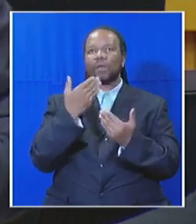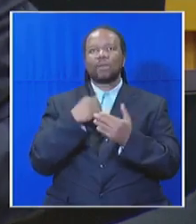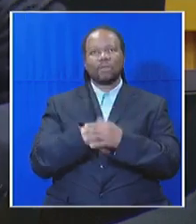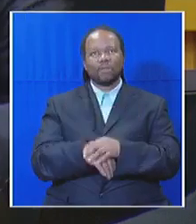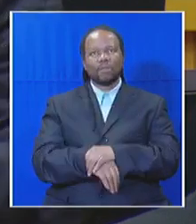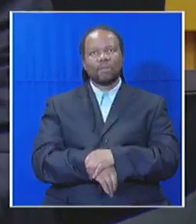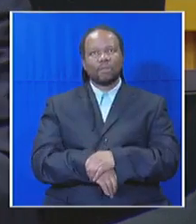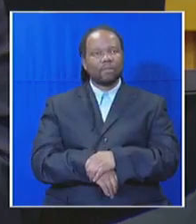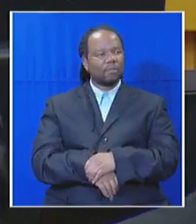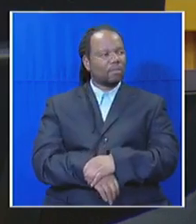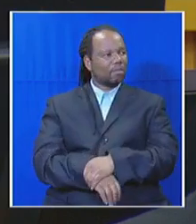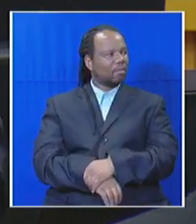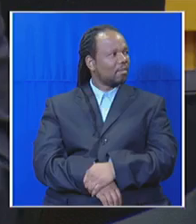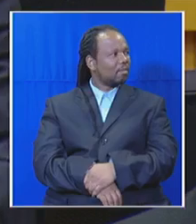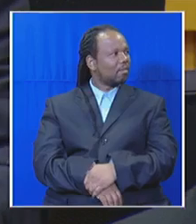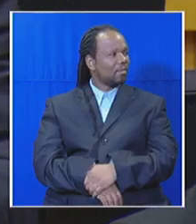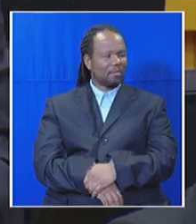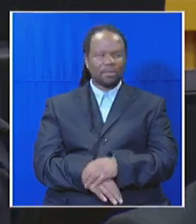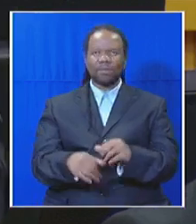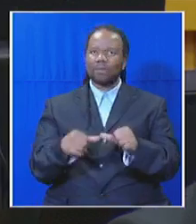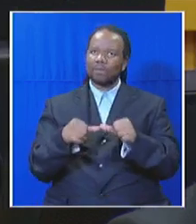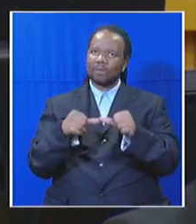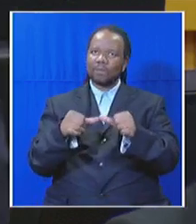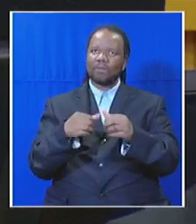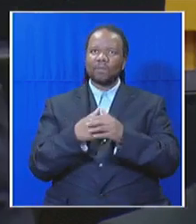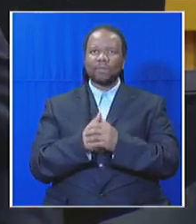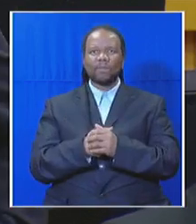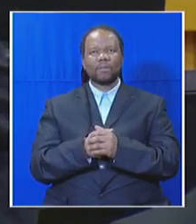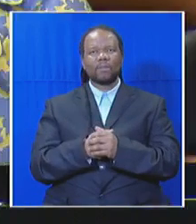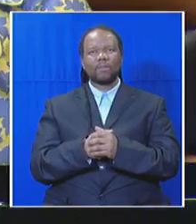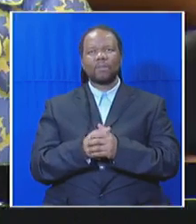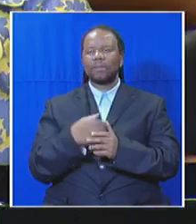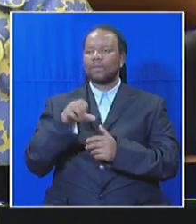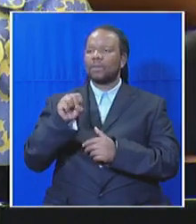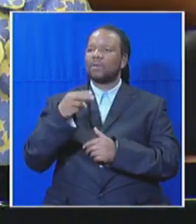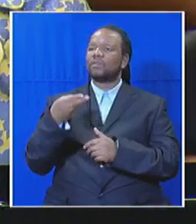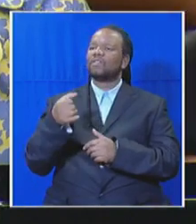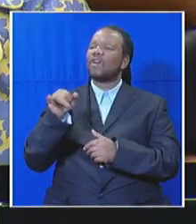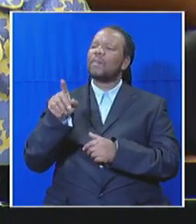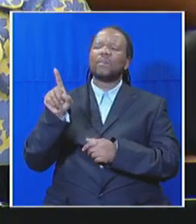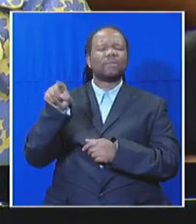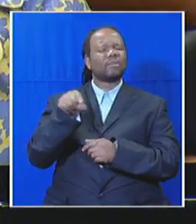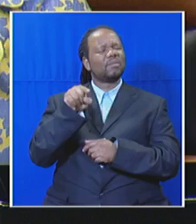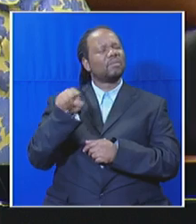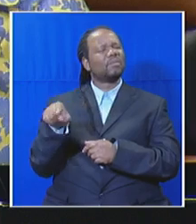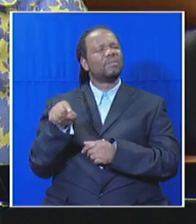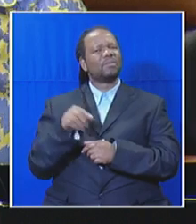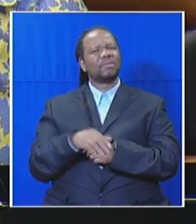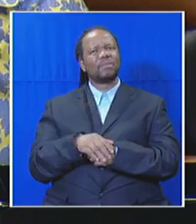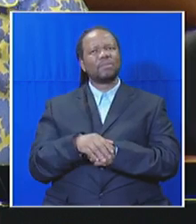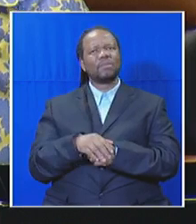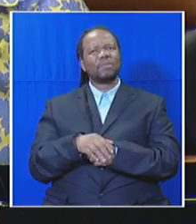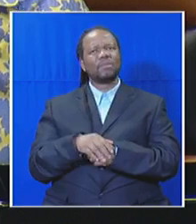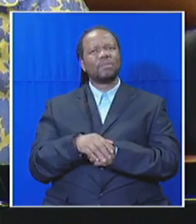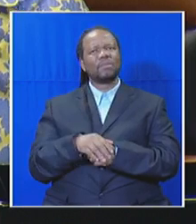Honorable Point Shibambu. of order, Chair. Point of order. Honorable Shibambu, that's out of order. Yes, that's out of order. You are not